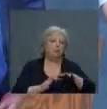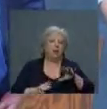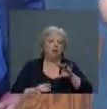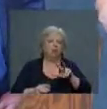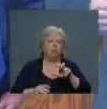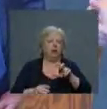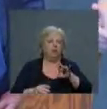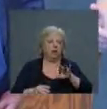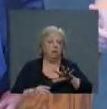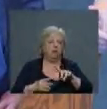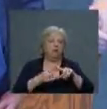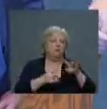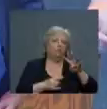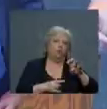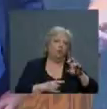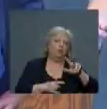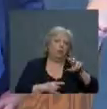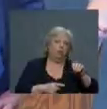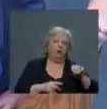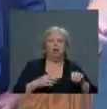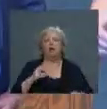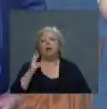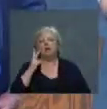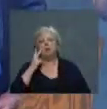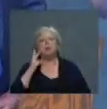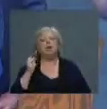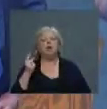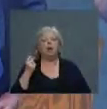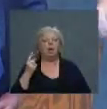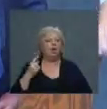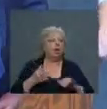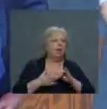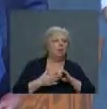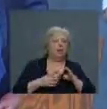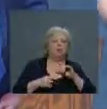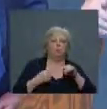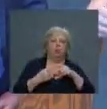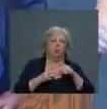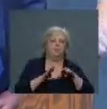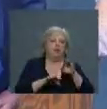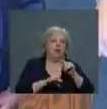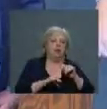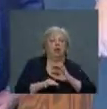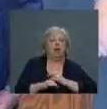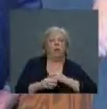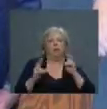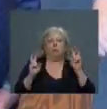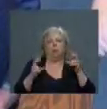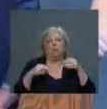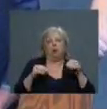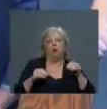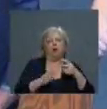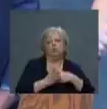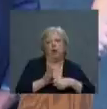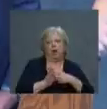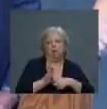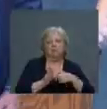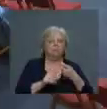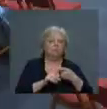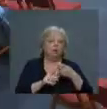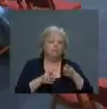from 395 to 430. I see. That's where we're coming with our market rate, just down baseline. All right, very good.